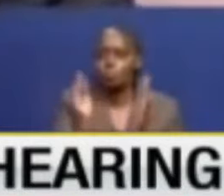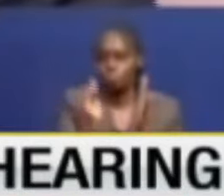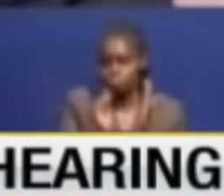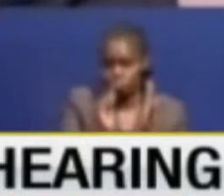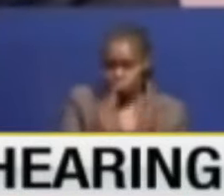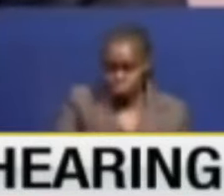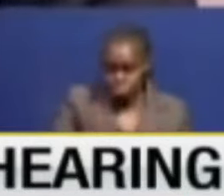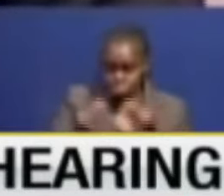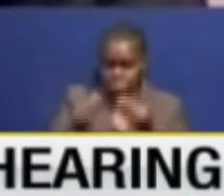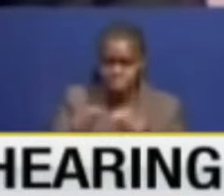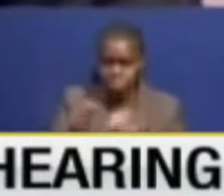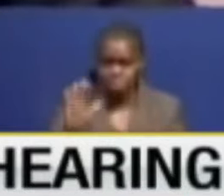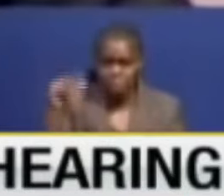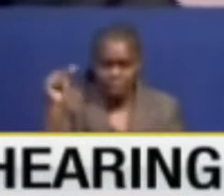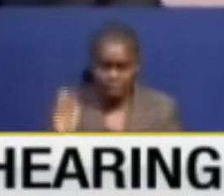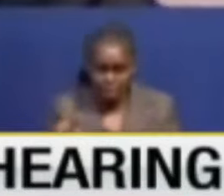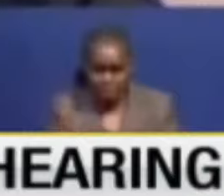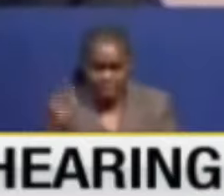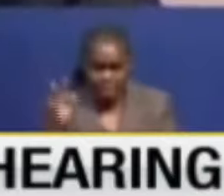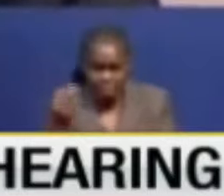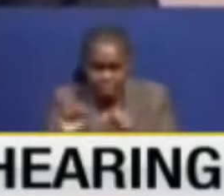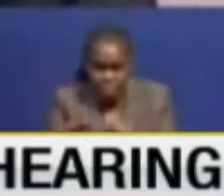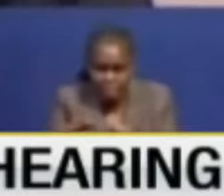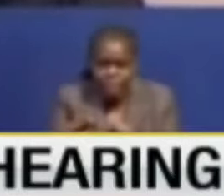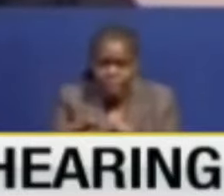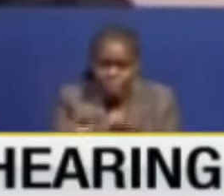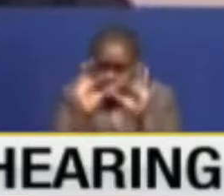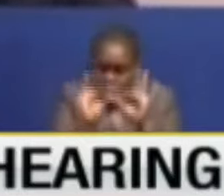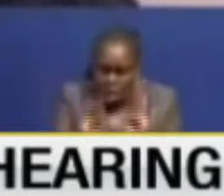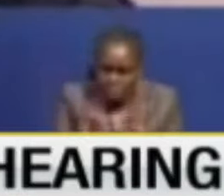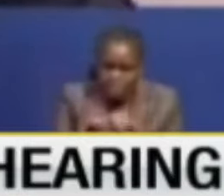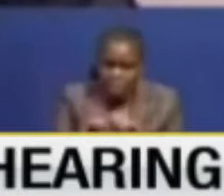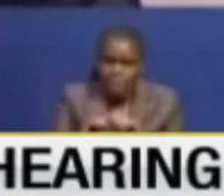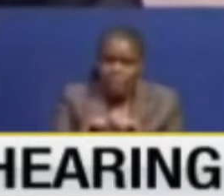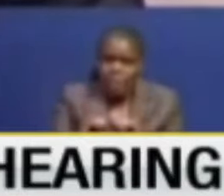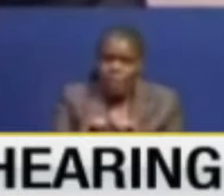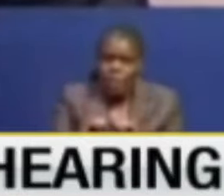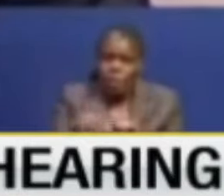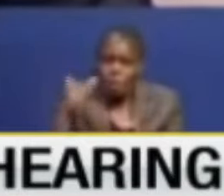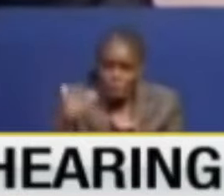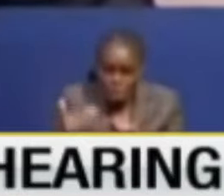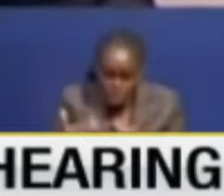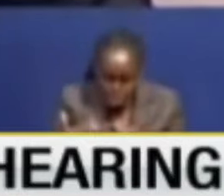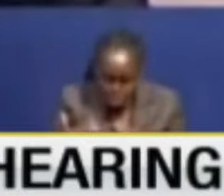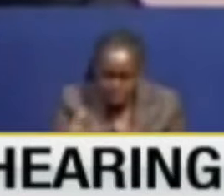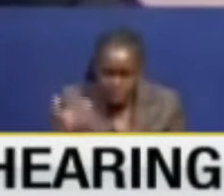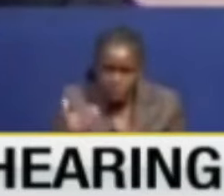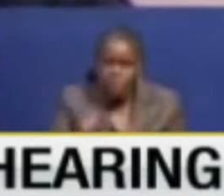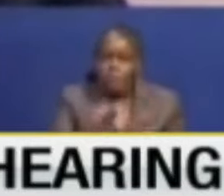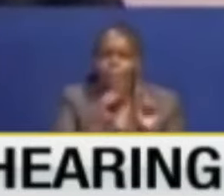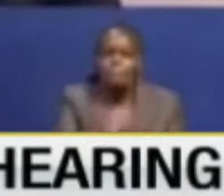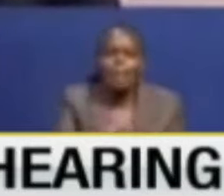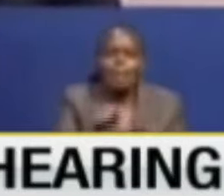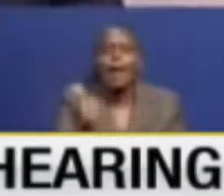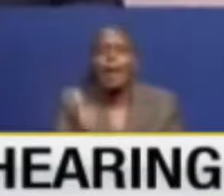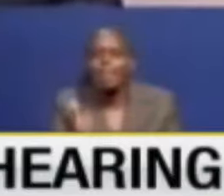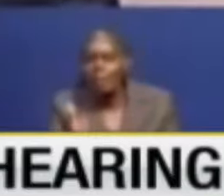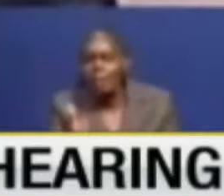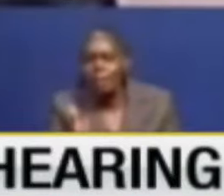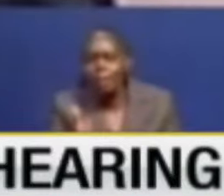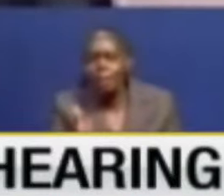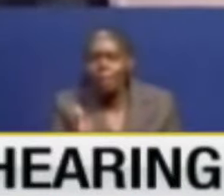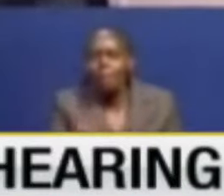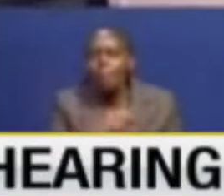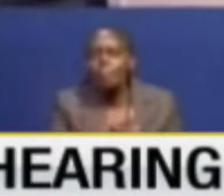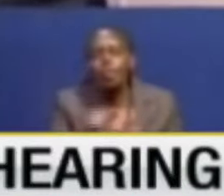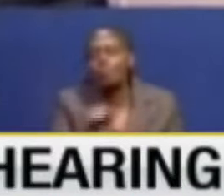and granted unto you. And if you cannot then be held accountable, if you will always be blaming others,